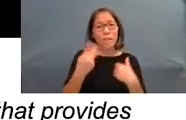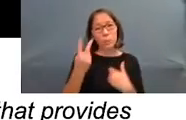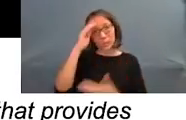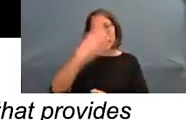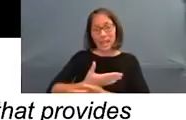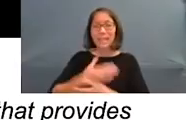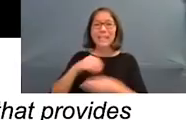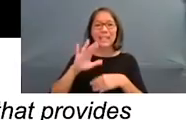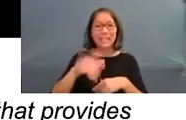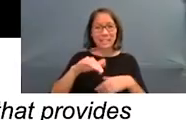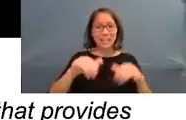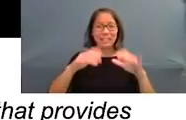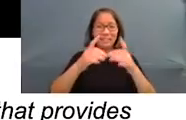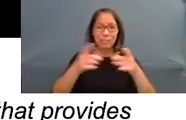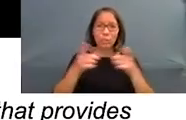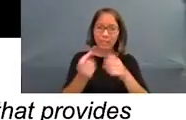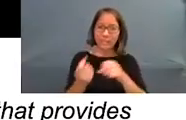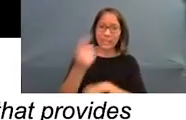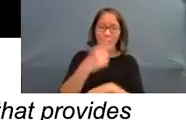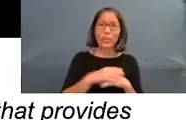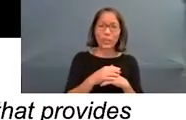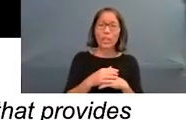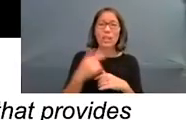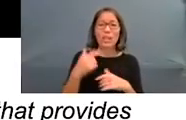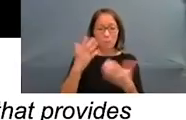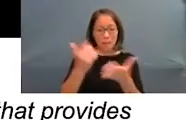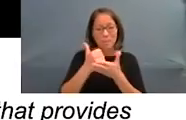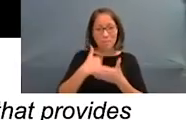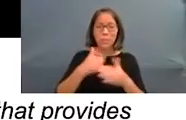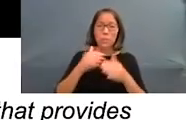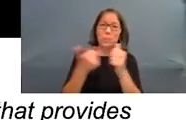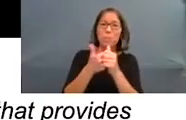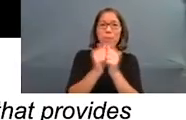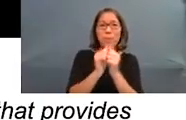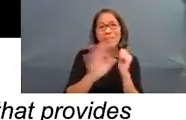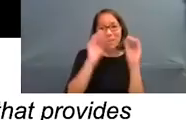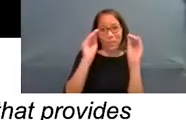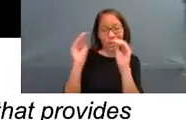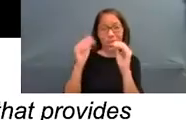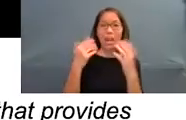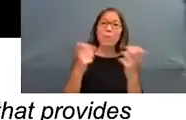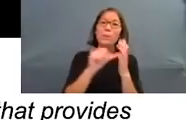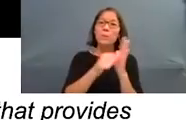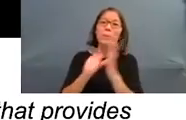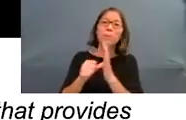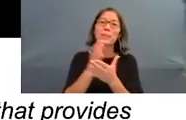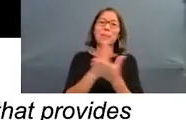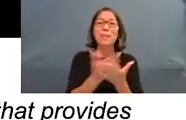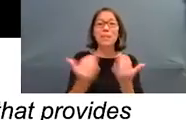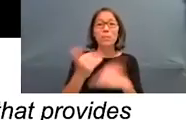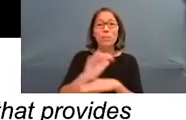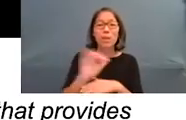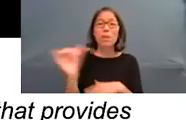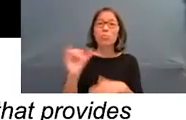forward to the way that this is going to help me as well keep up with their instruction. But just wanted to give some highlights tonight. Also going to share some ways